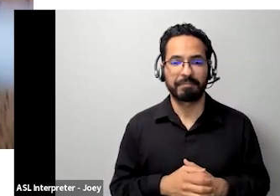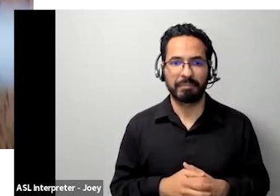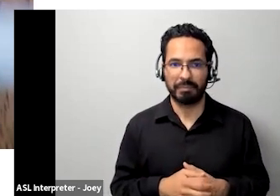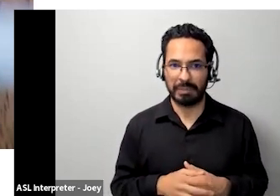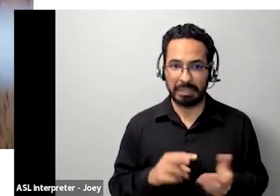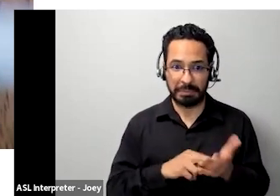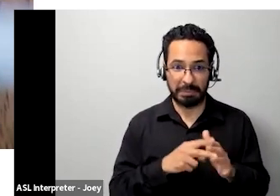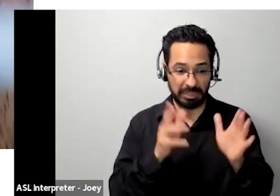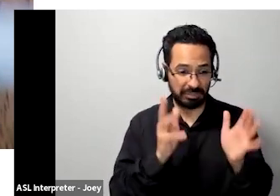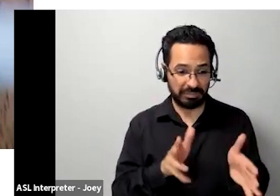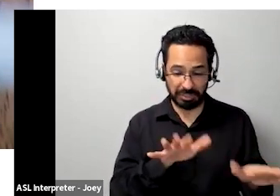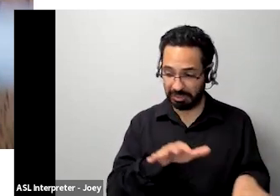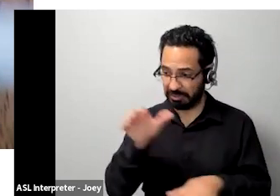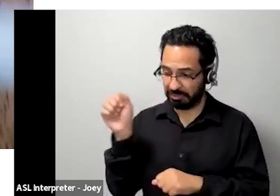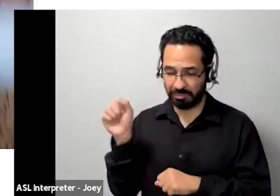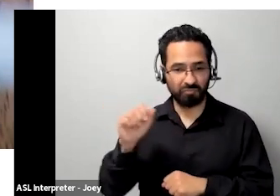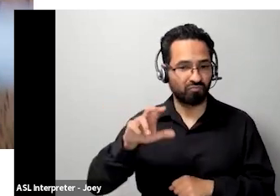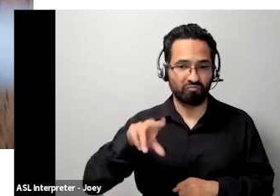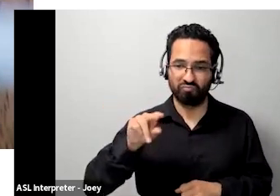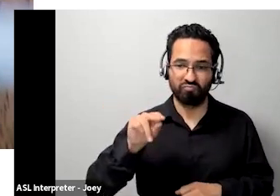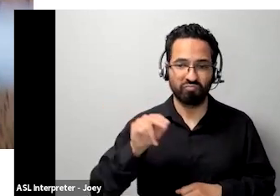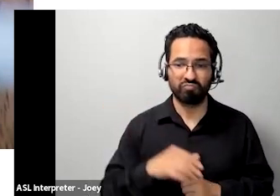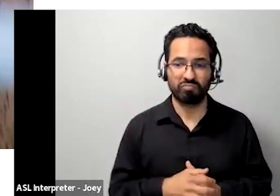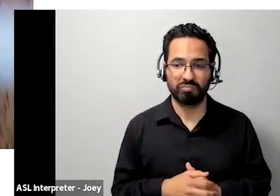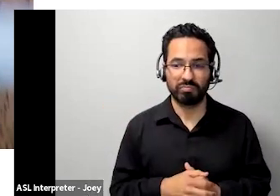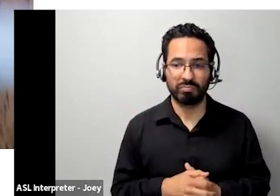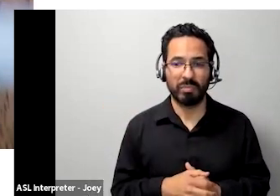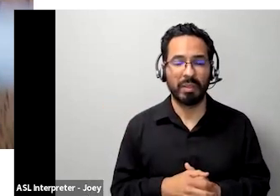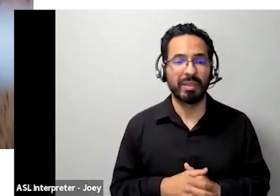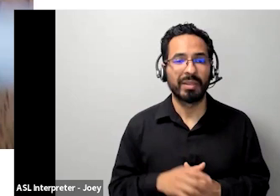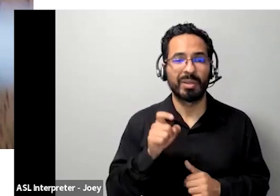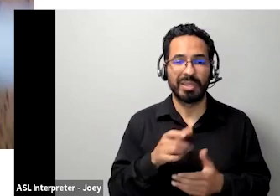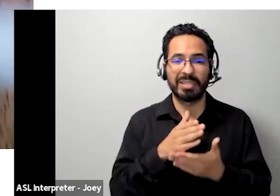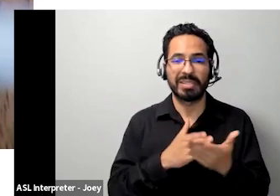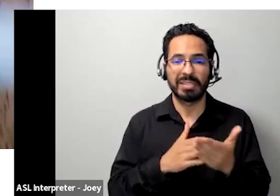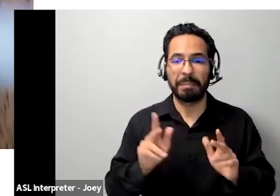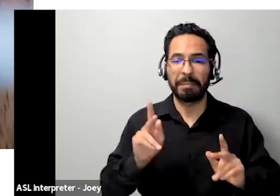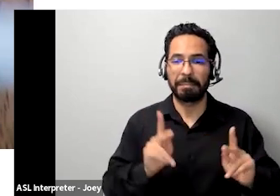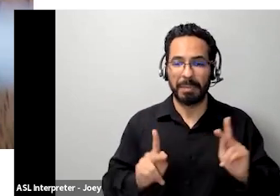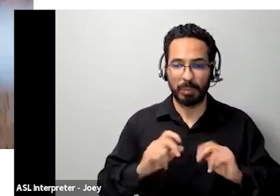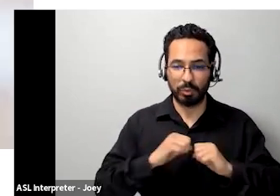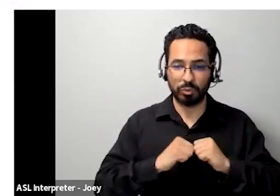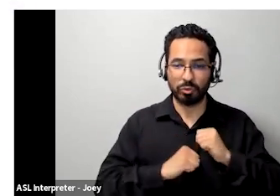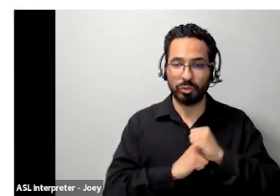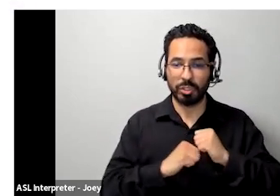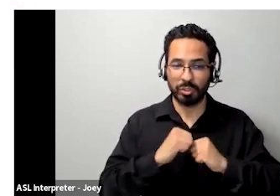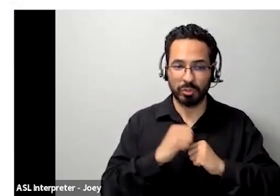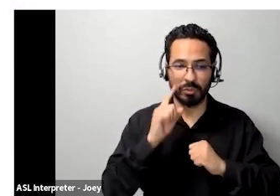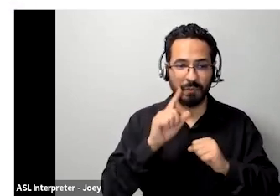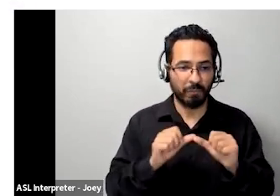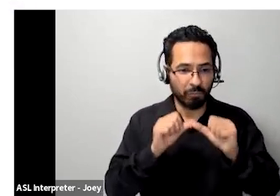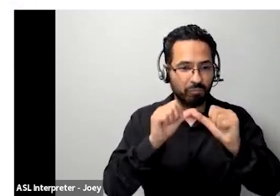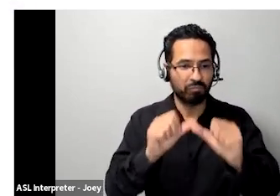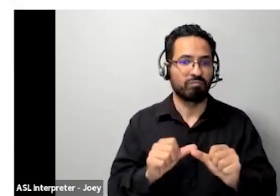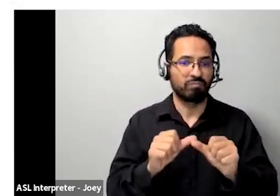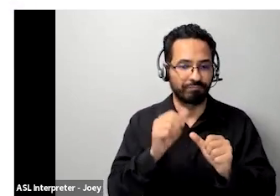walk away. You have to have some sort of people structure in order for it to continue to happen. And so